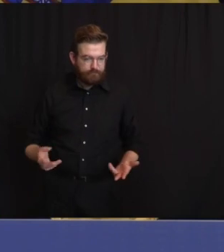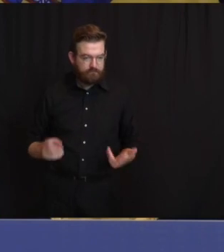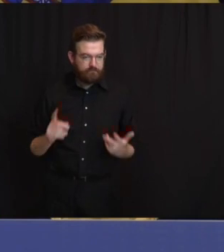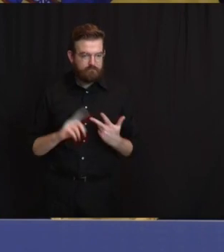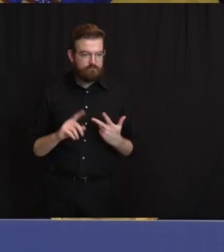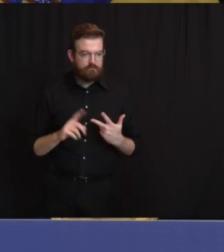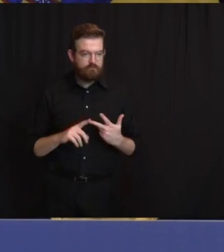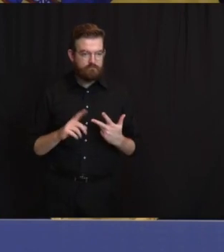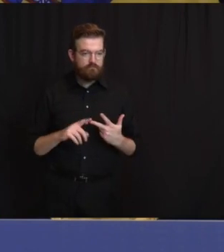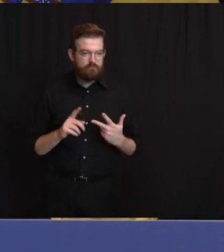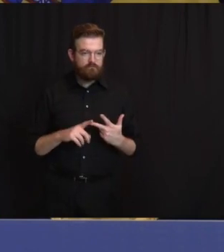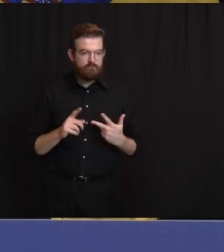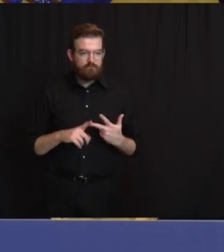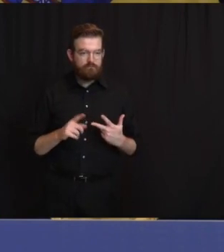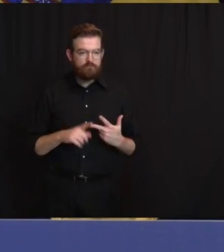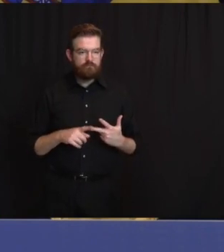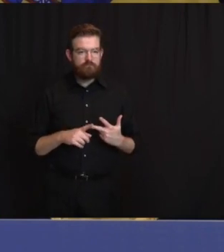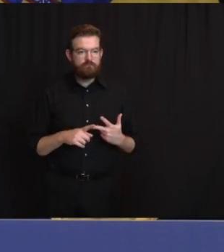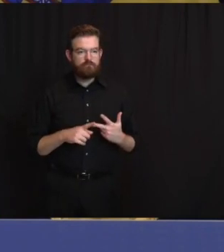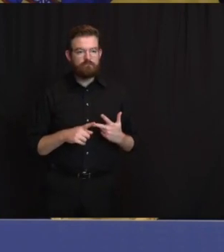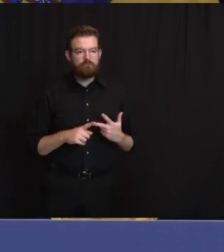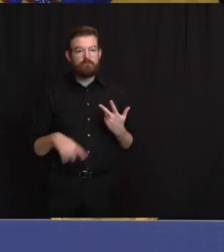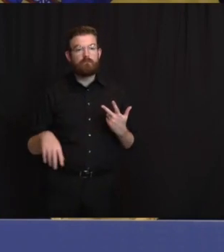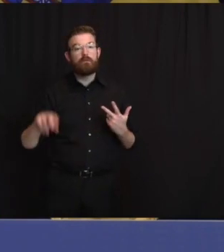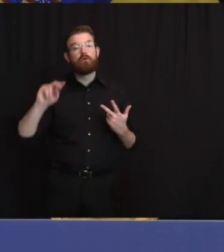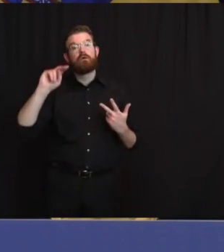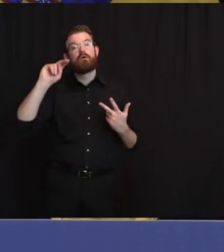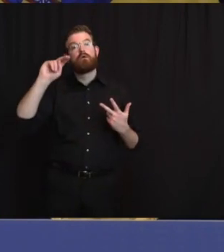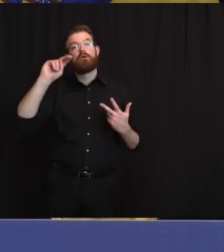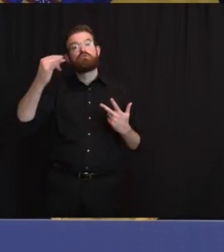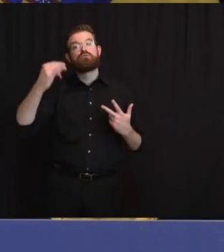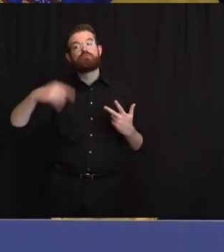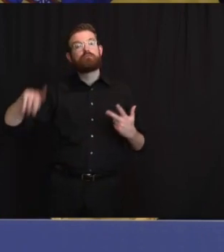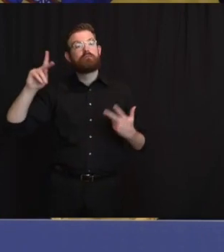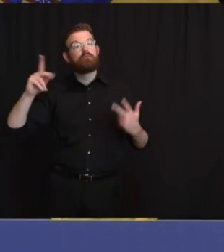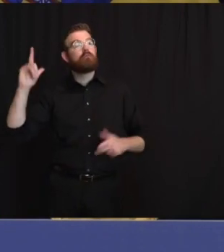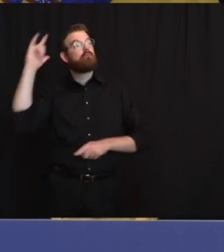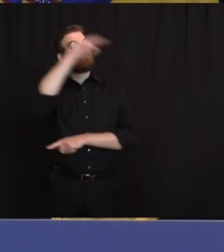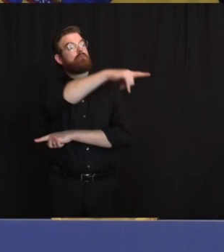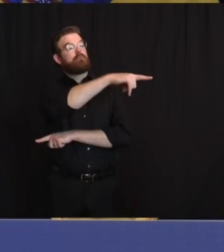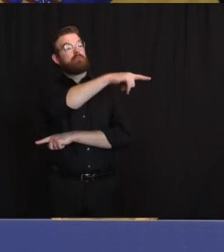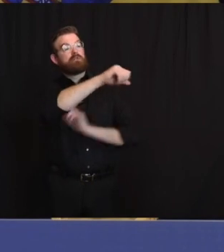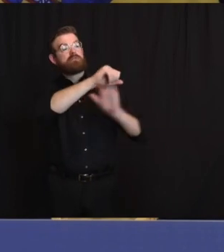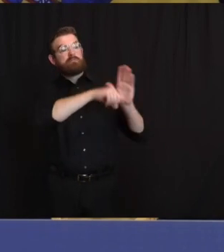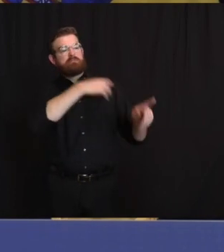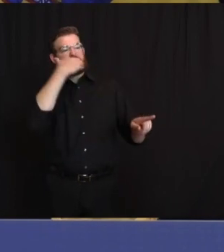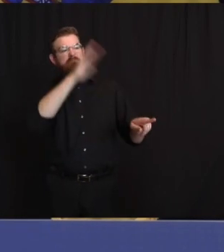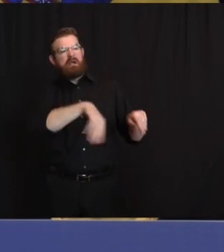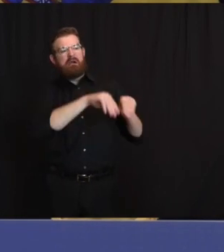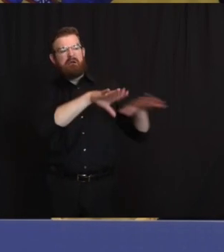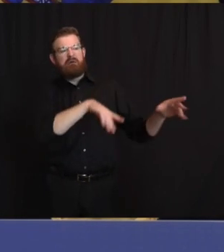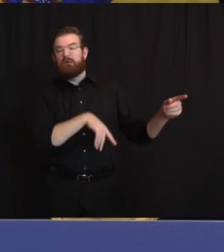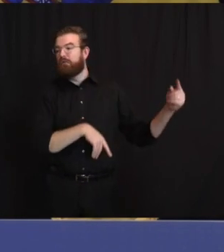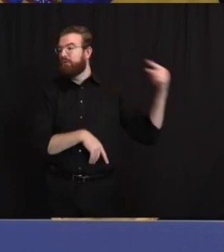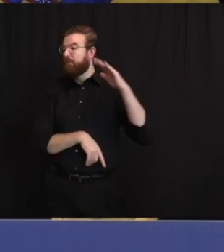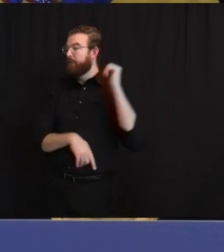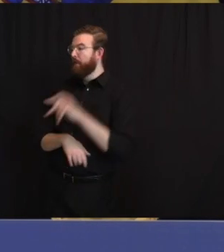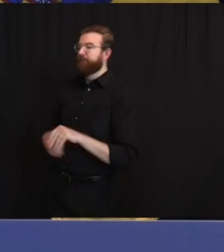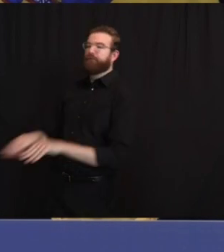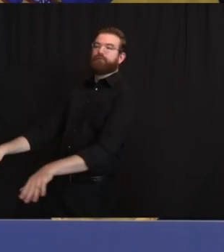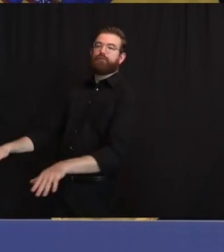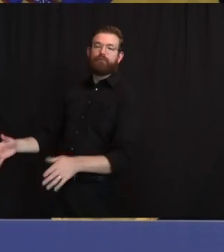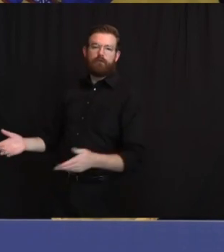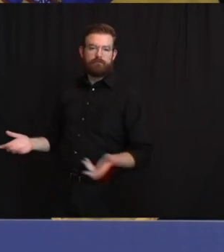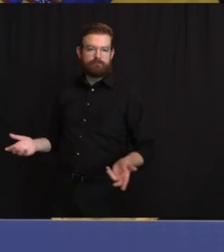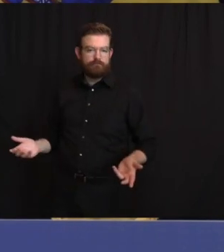New Jersey and returning from a hotspot state or visiting from one, right? Pat, thank you. Pat, we spoke not just